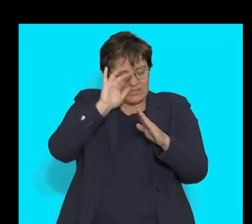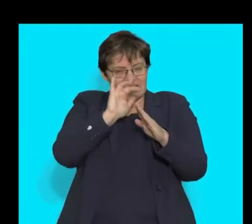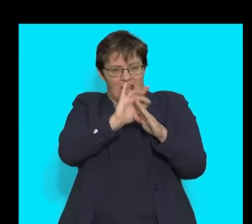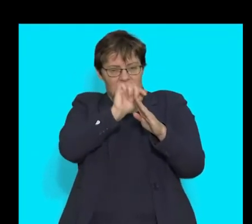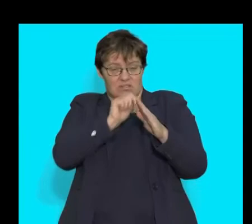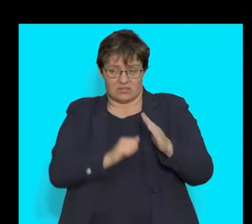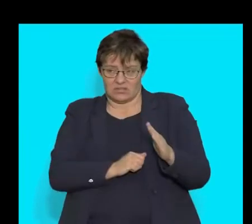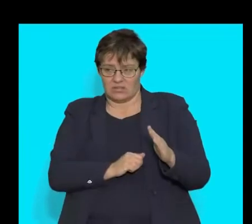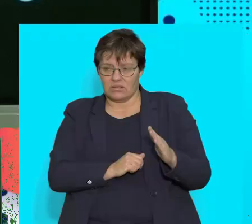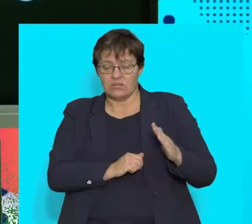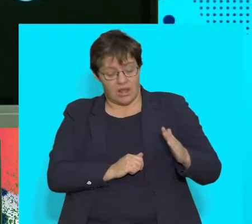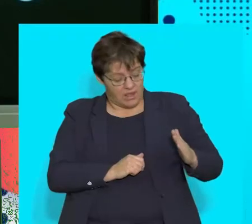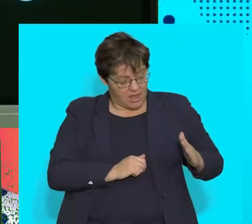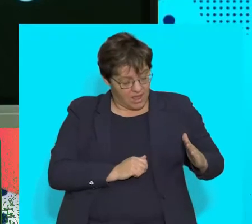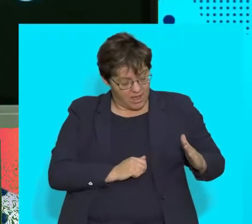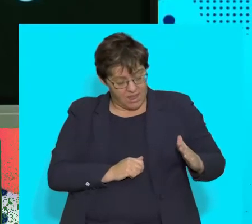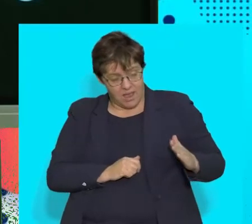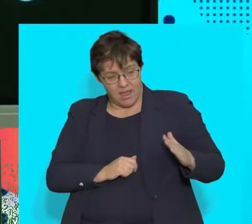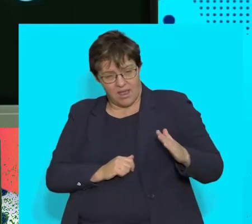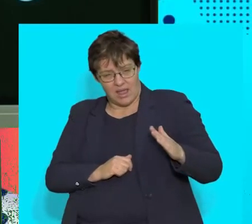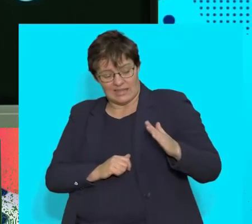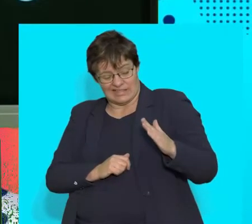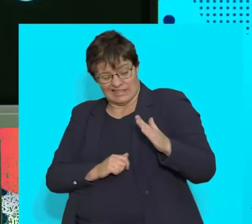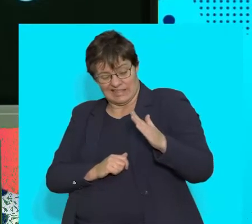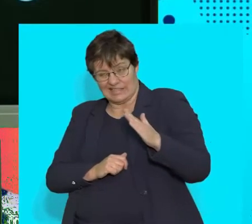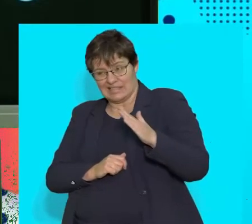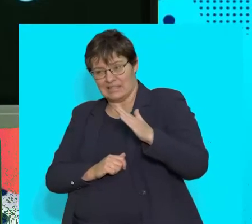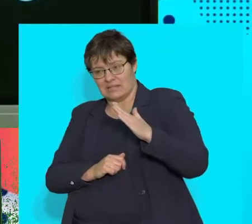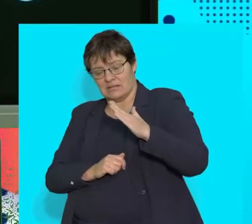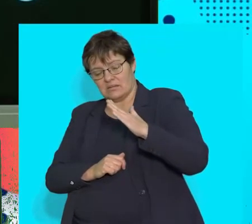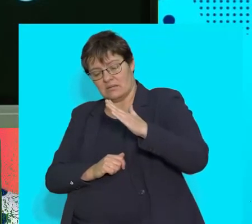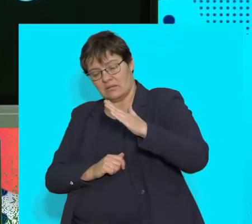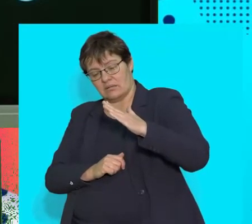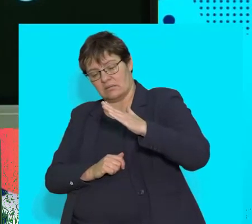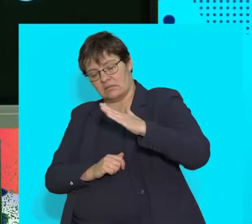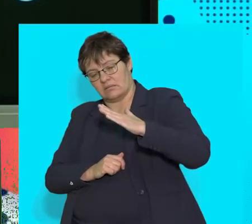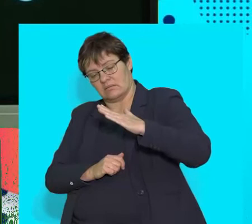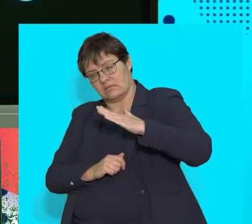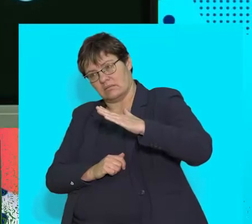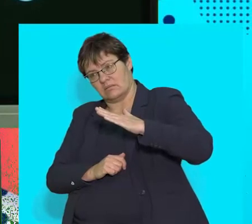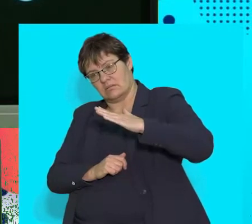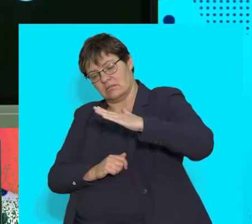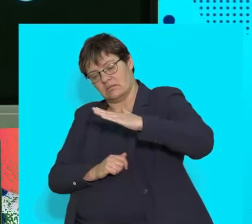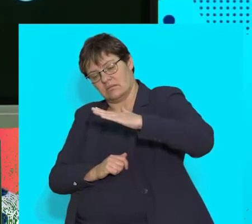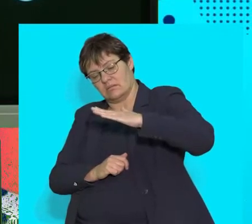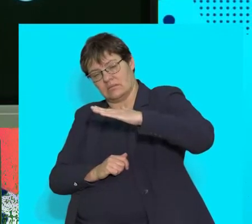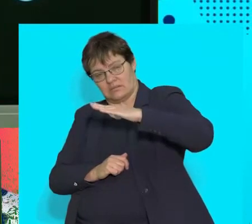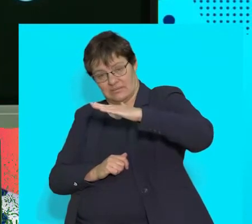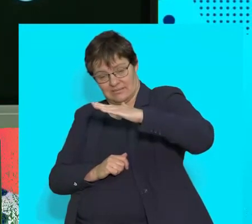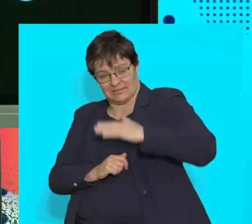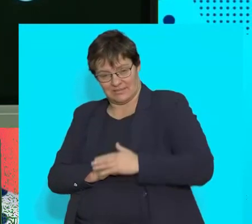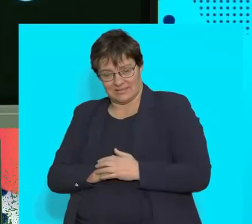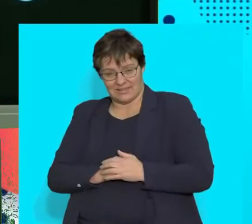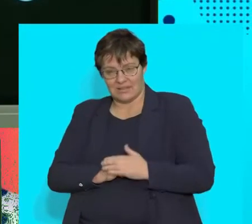finger here or my hand. Over here it's quite steep. Over here it's less steep. Over here it's less steep. Over here it's less